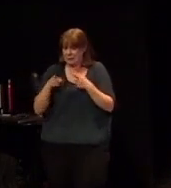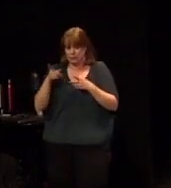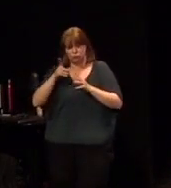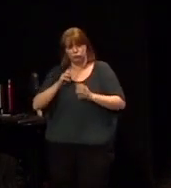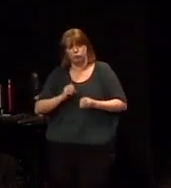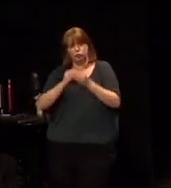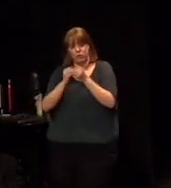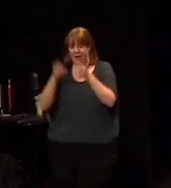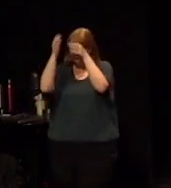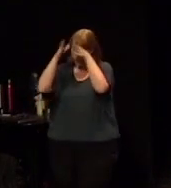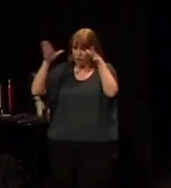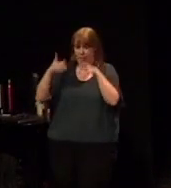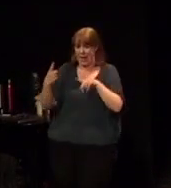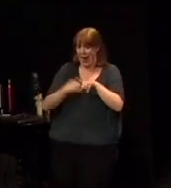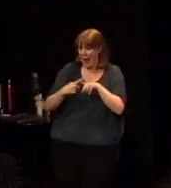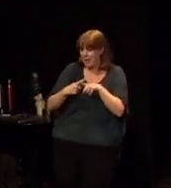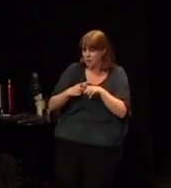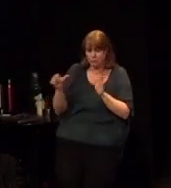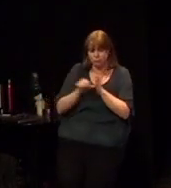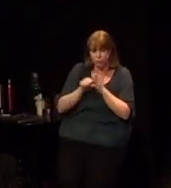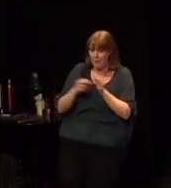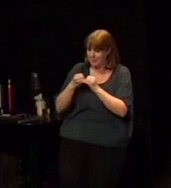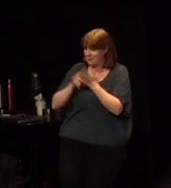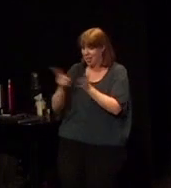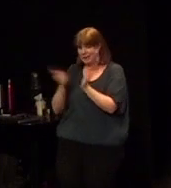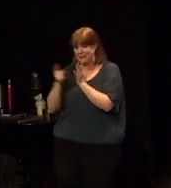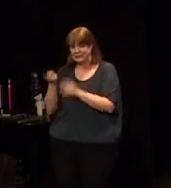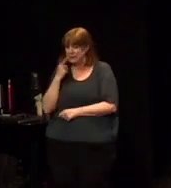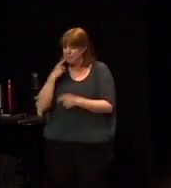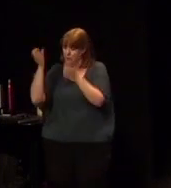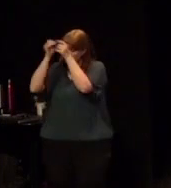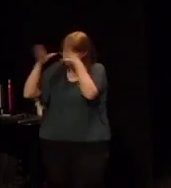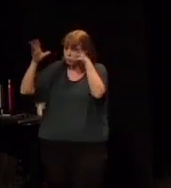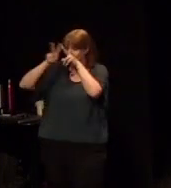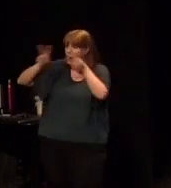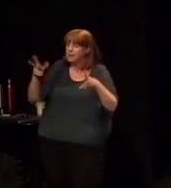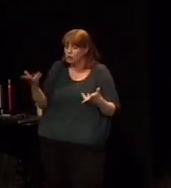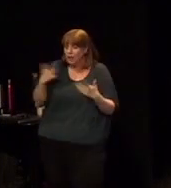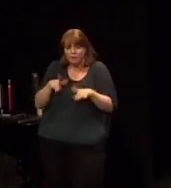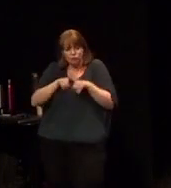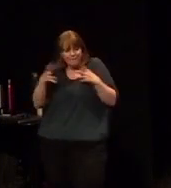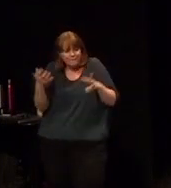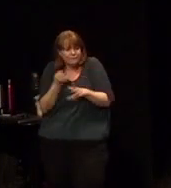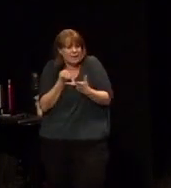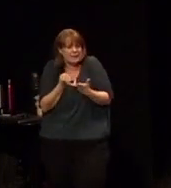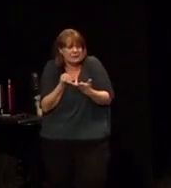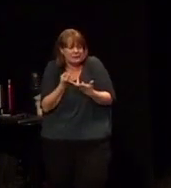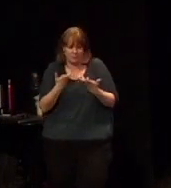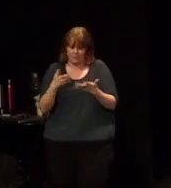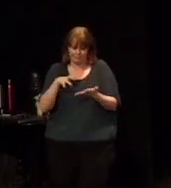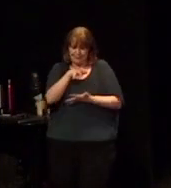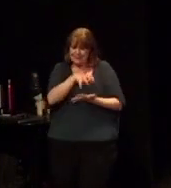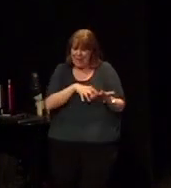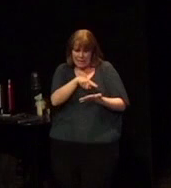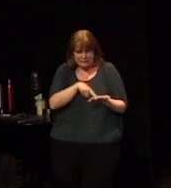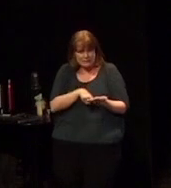image that I can create in my head in 3 seconds, but you just give me a paragraph. That's, you know, so it's about finding those texts